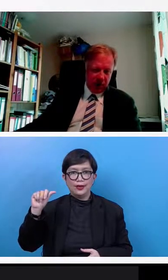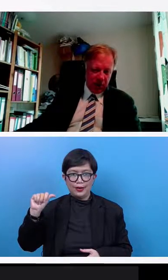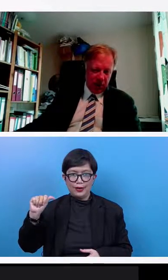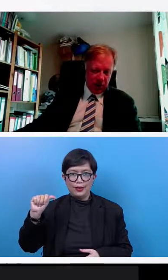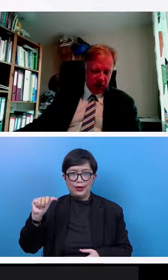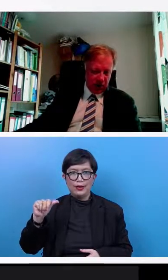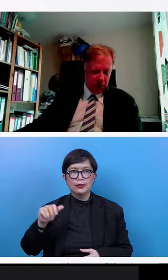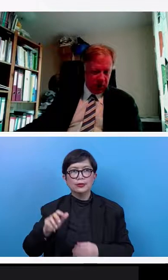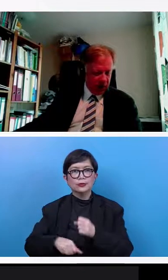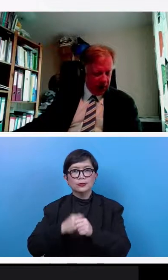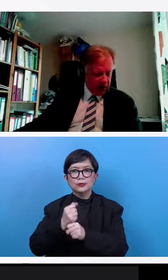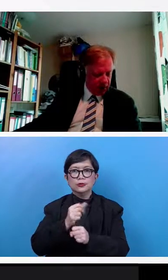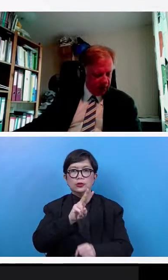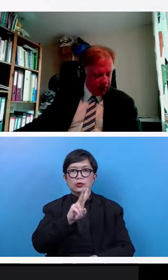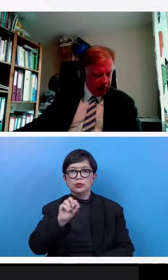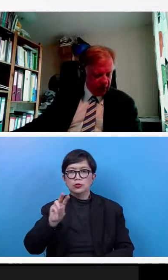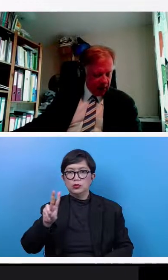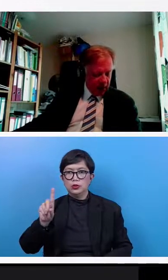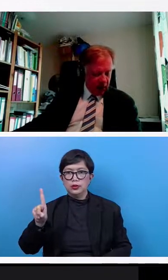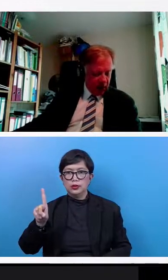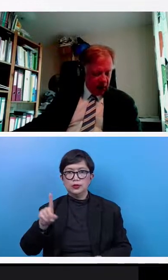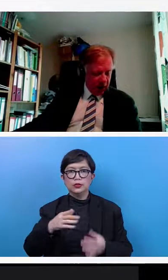been implemented up until then.